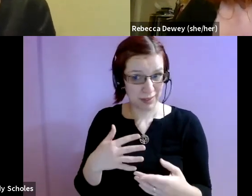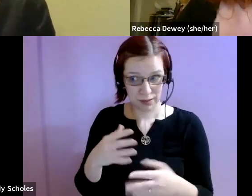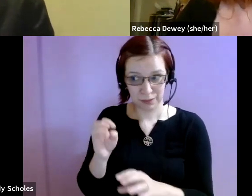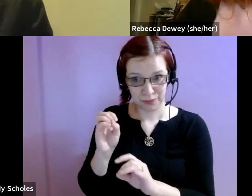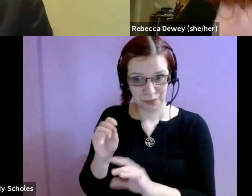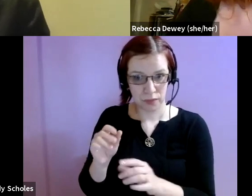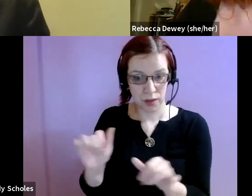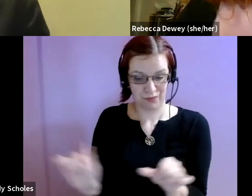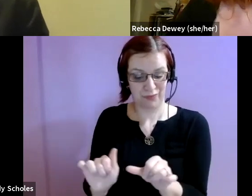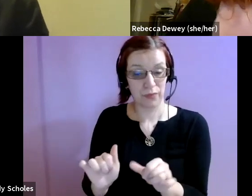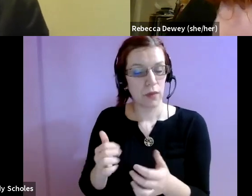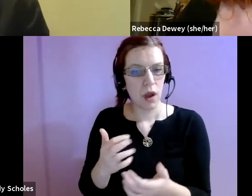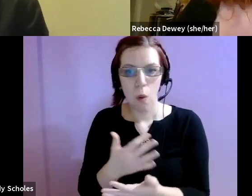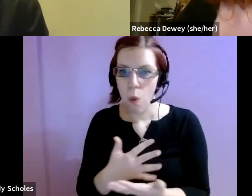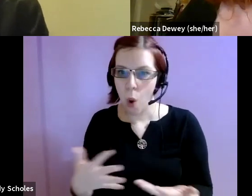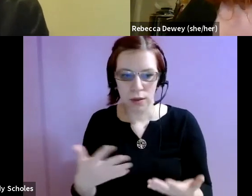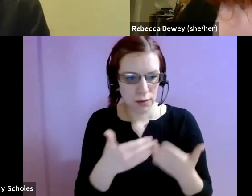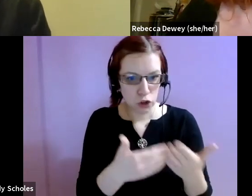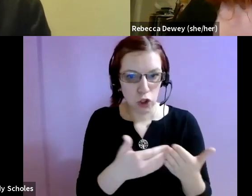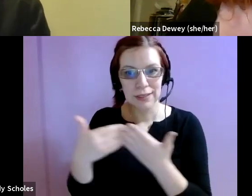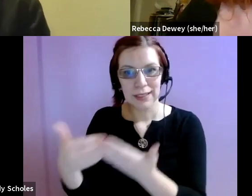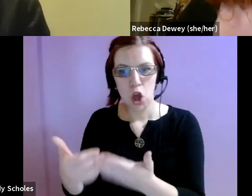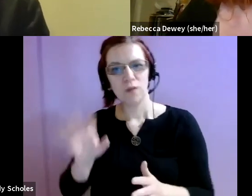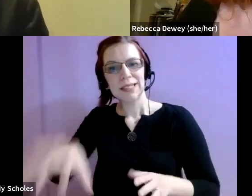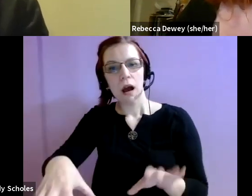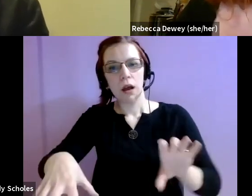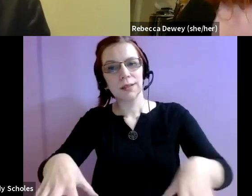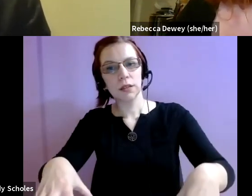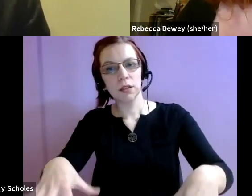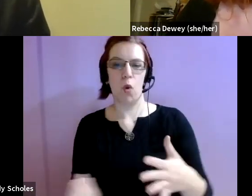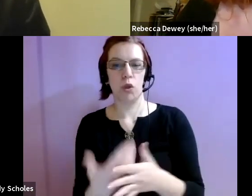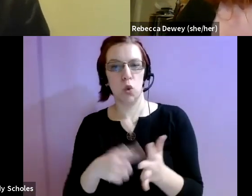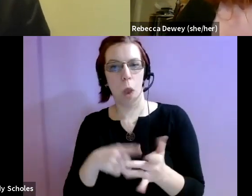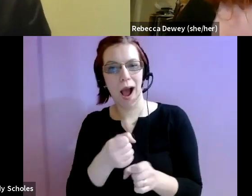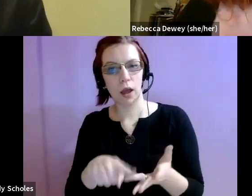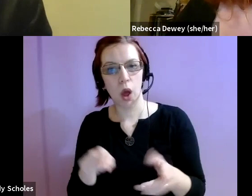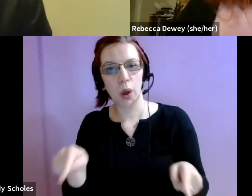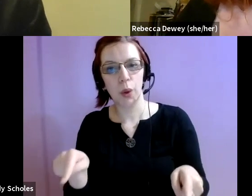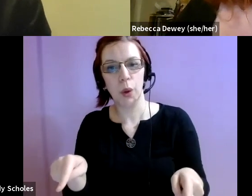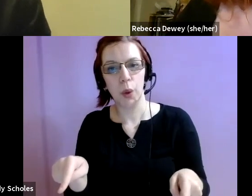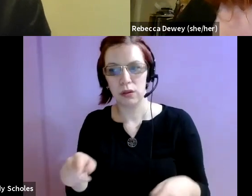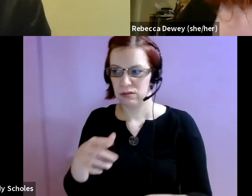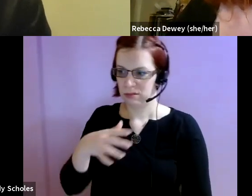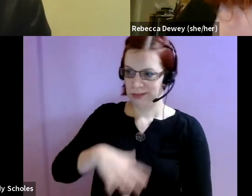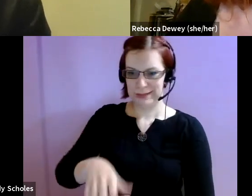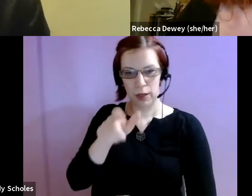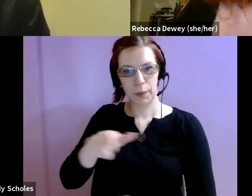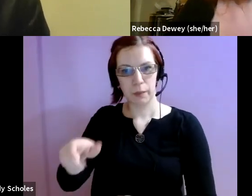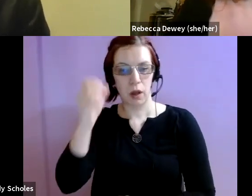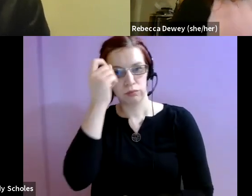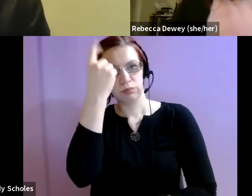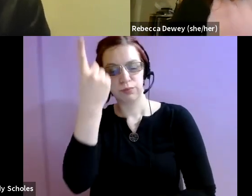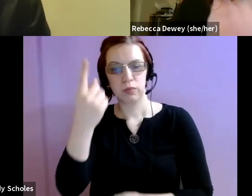of studies being done of the sites. We need people who understand about boreholes and seismic measurements